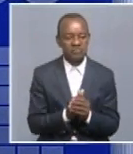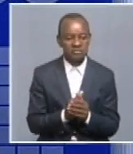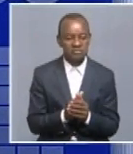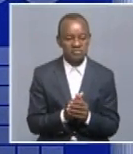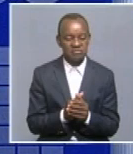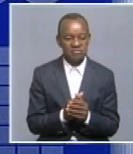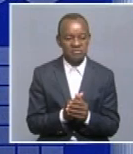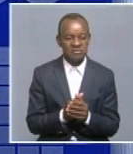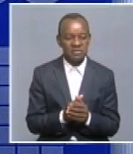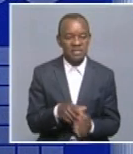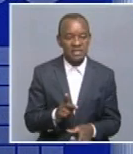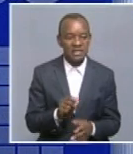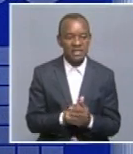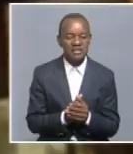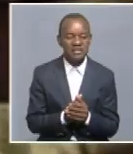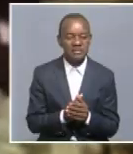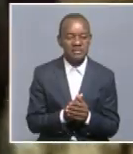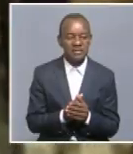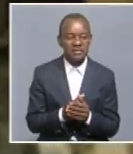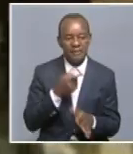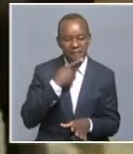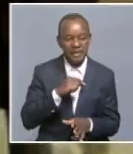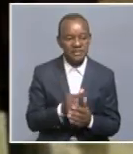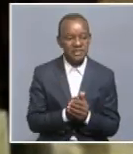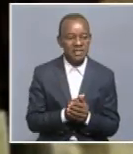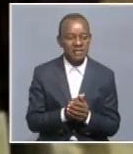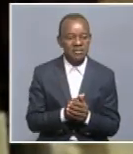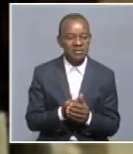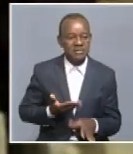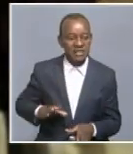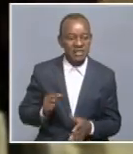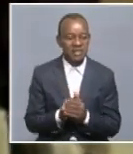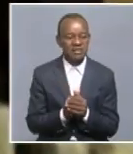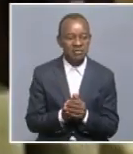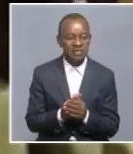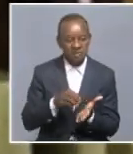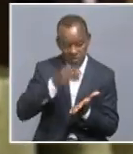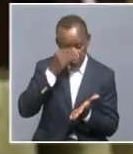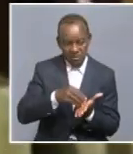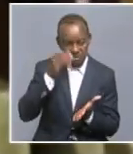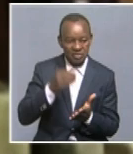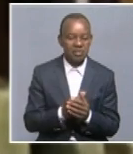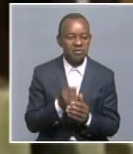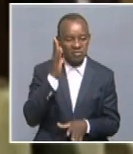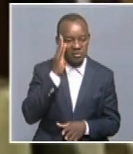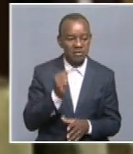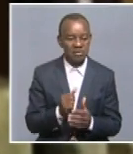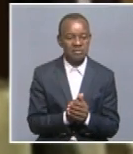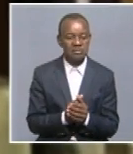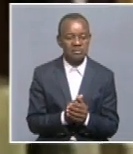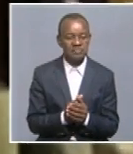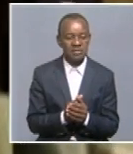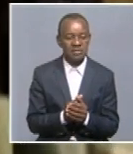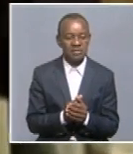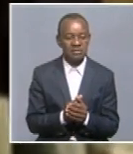of some experiences. But then, what would you say the contributing factors to some of these acts at the